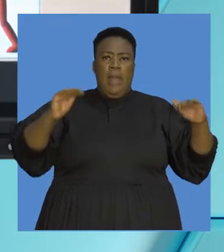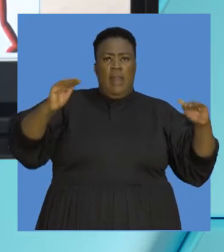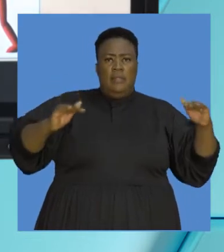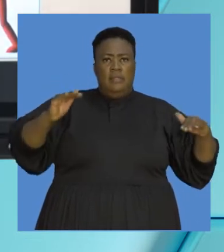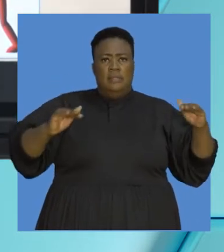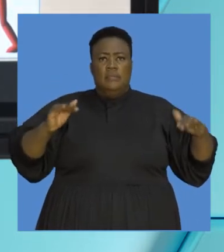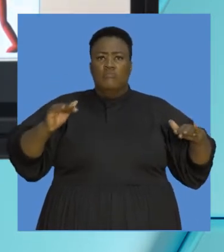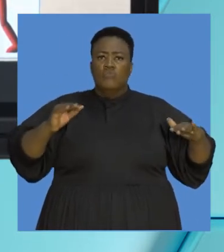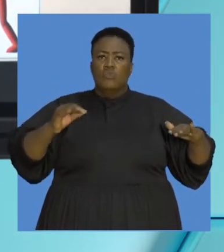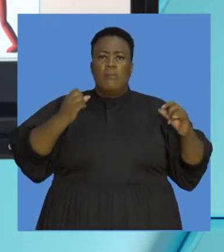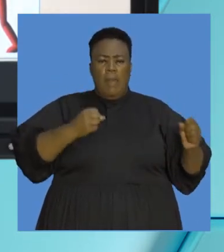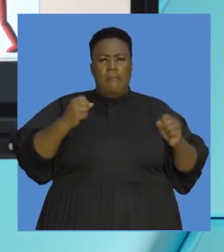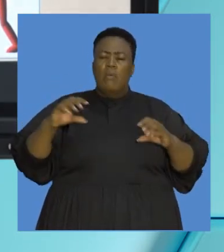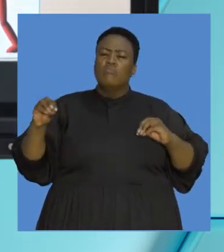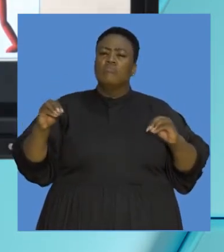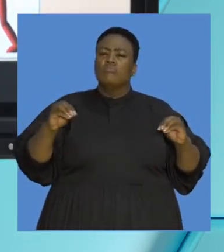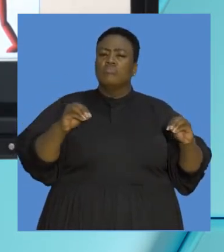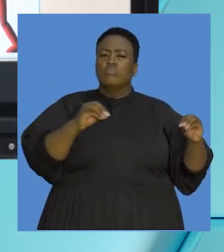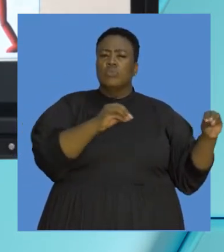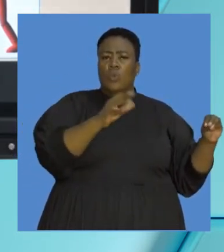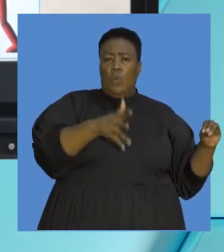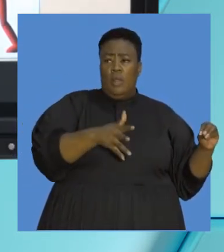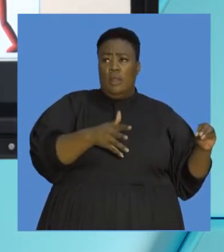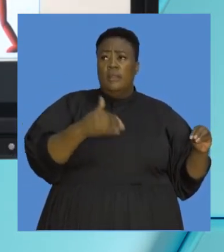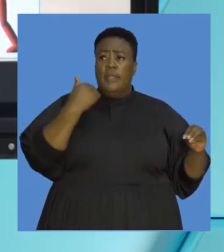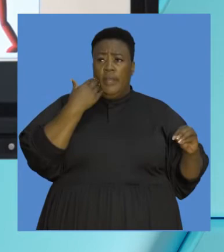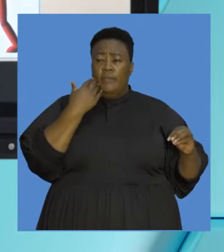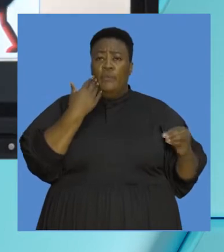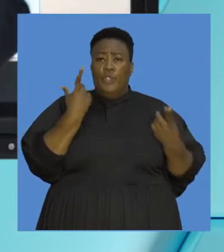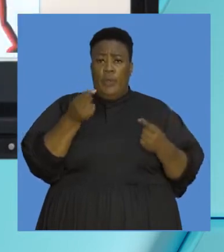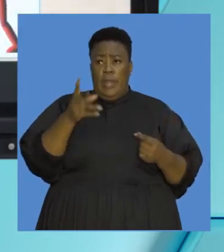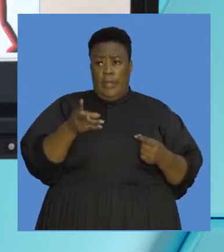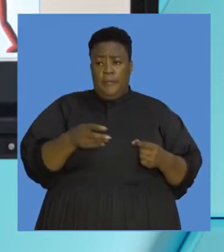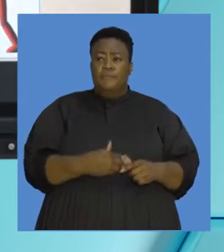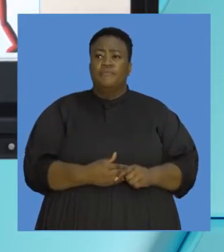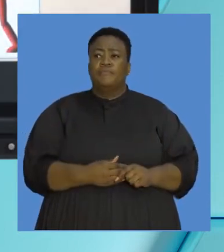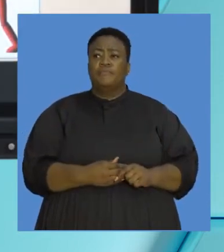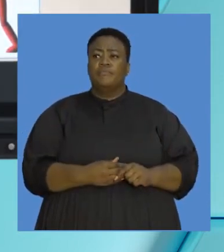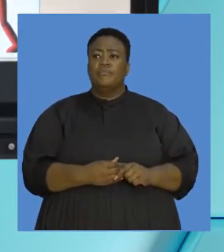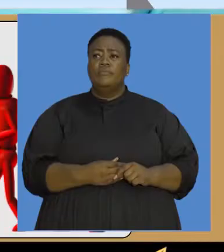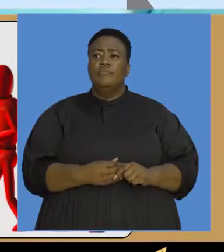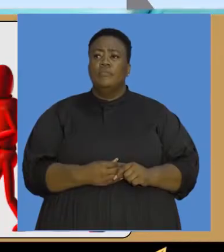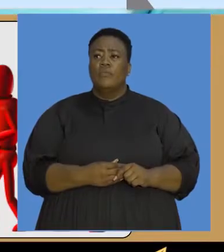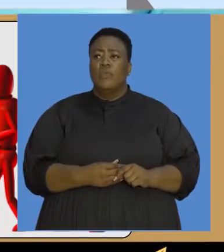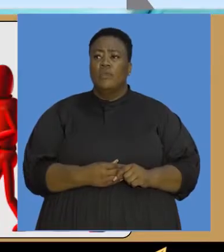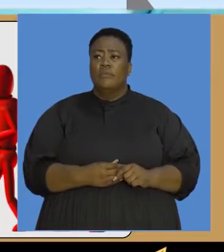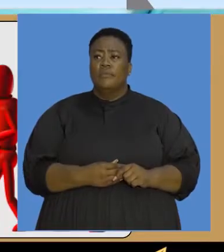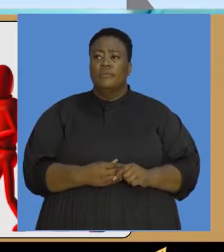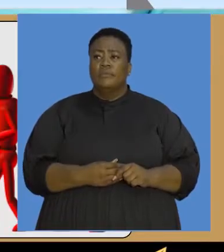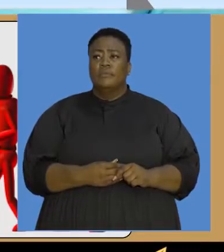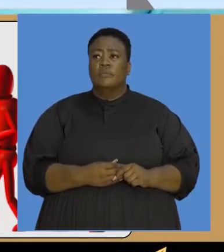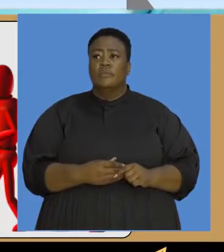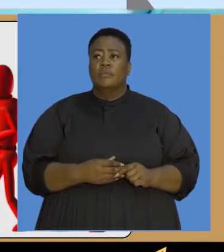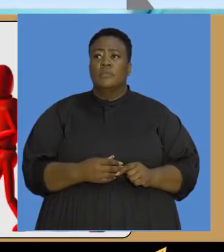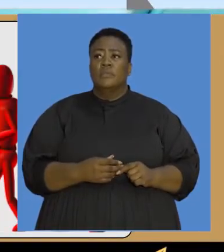So it will just keep moving. If we reset this again, And this time, I'm going to